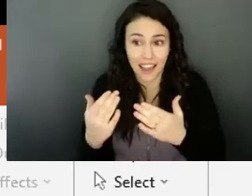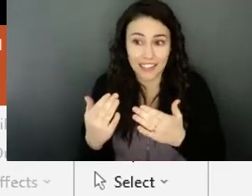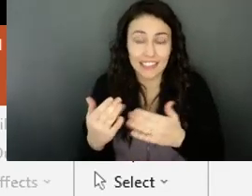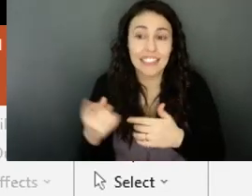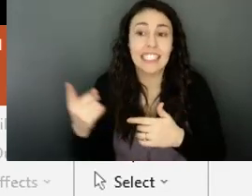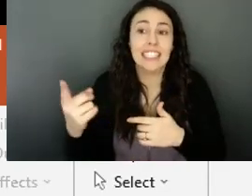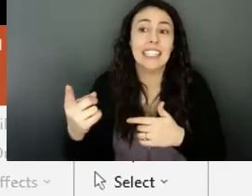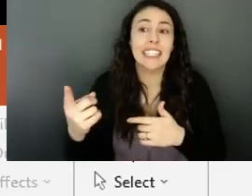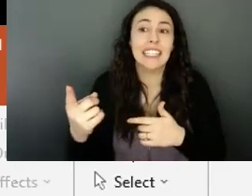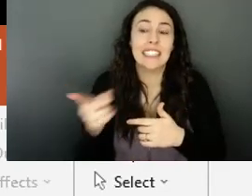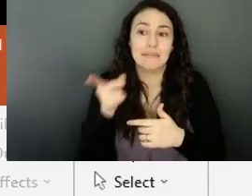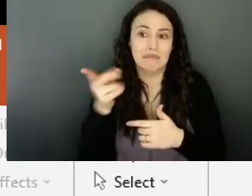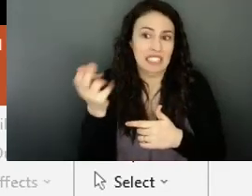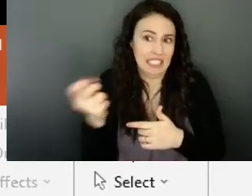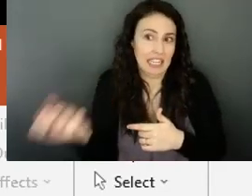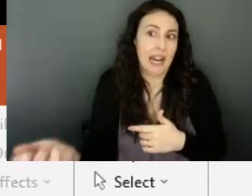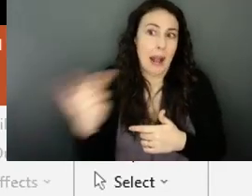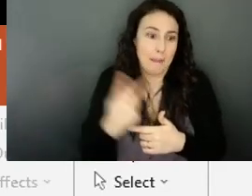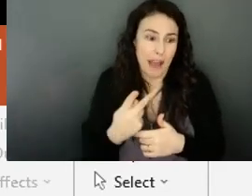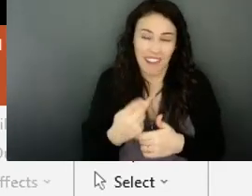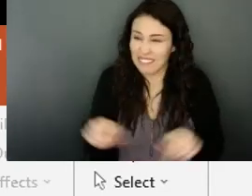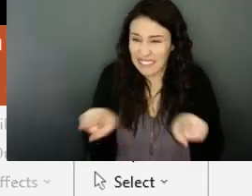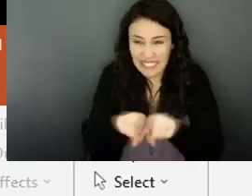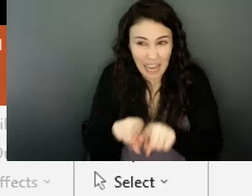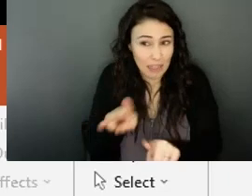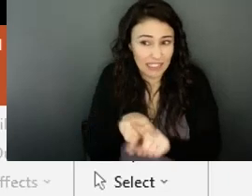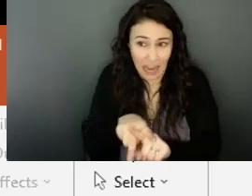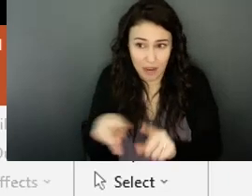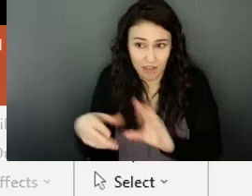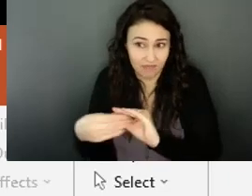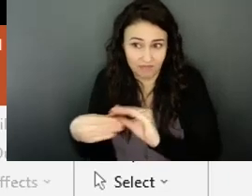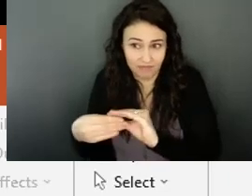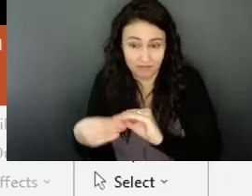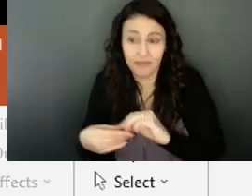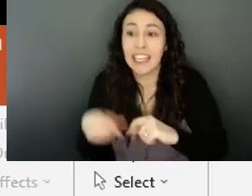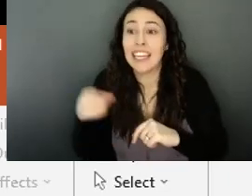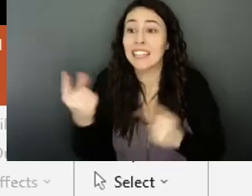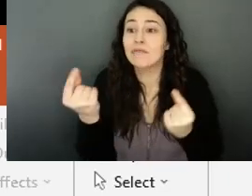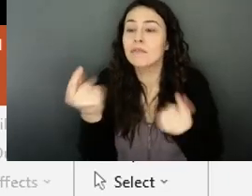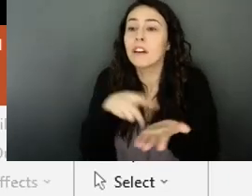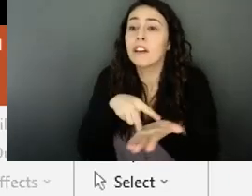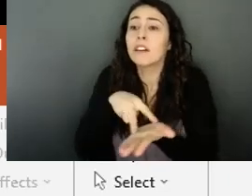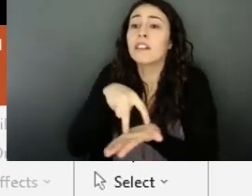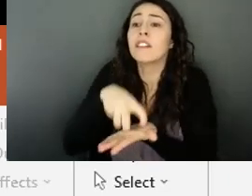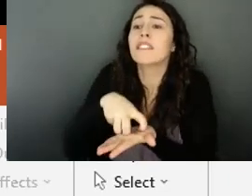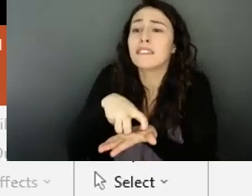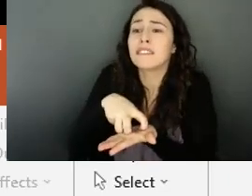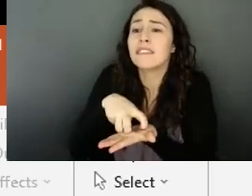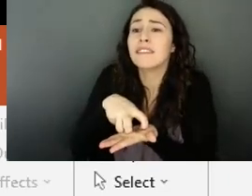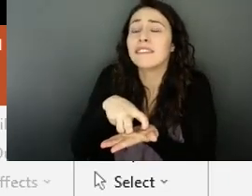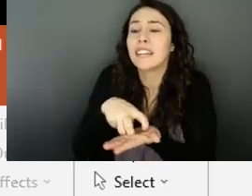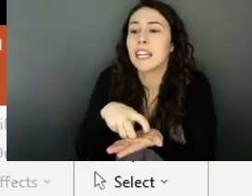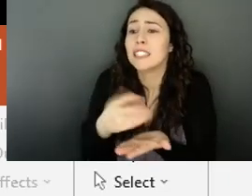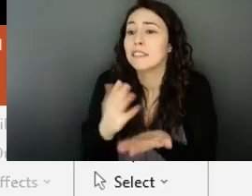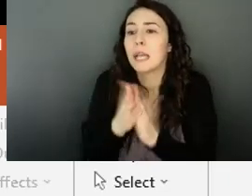and regarding the same assignment, he got down on his knees and started being very sweet. I was sitting